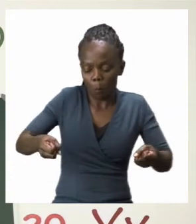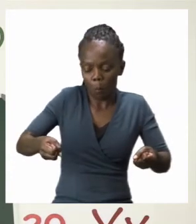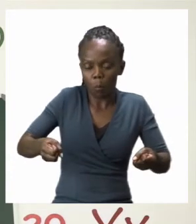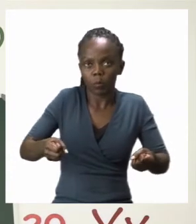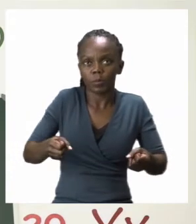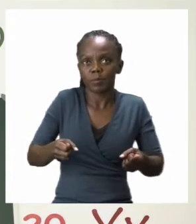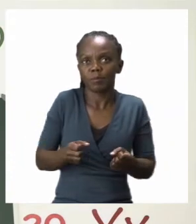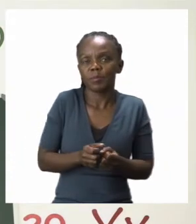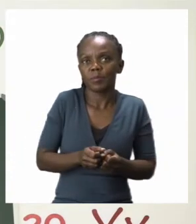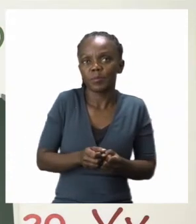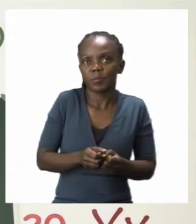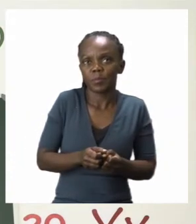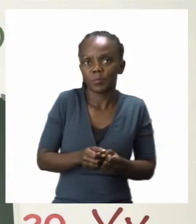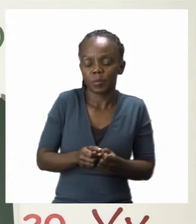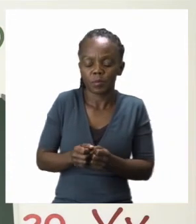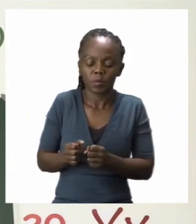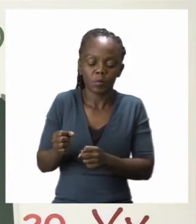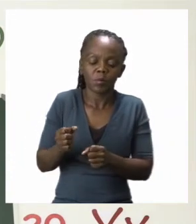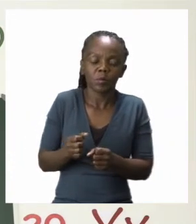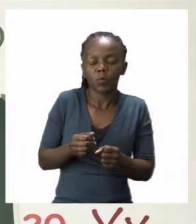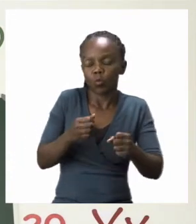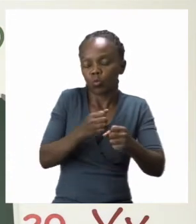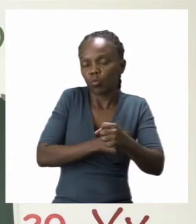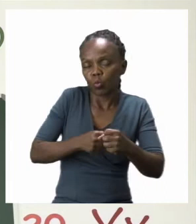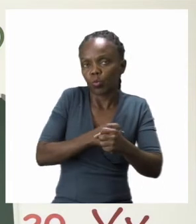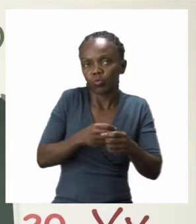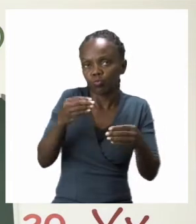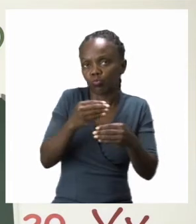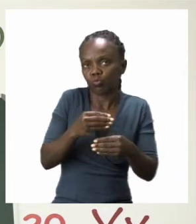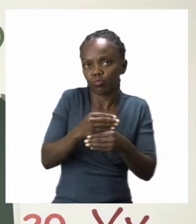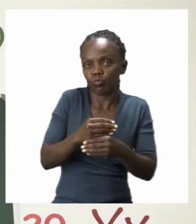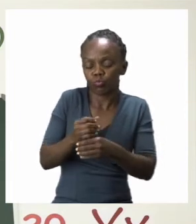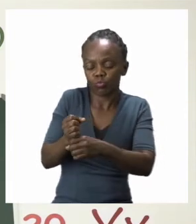pap. And I want to feed my whole street with this pap.